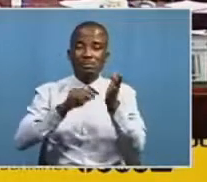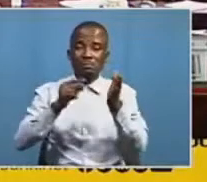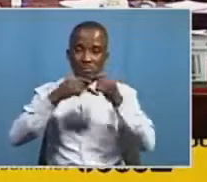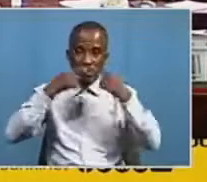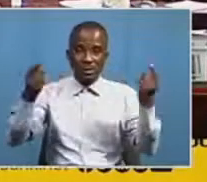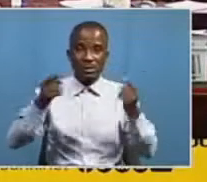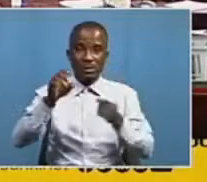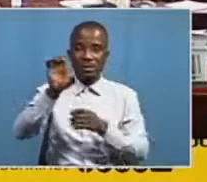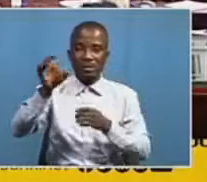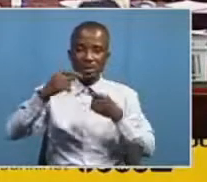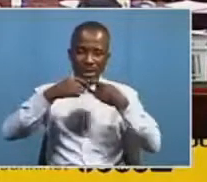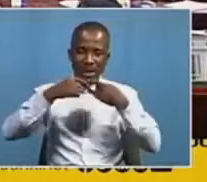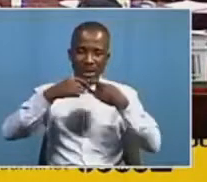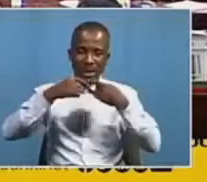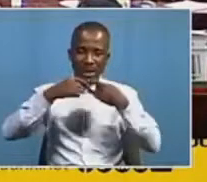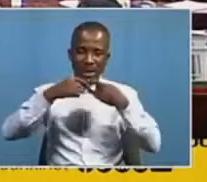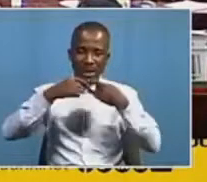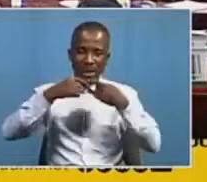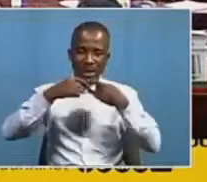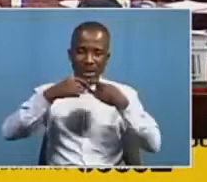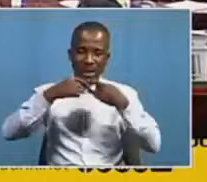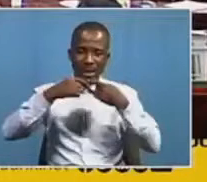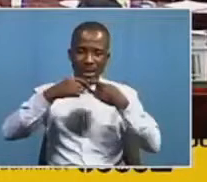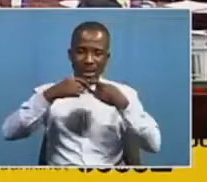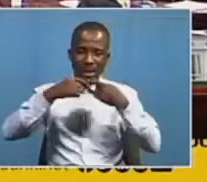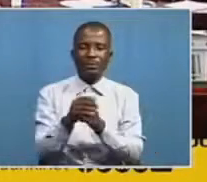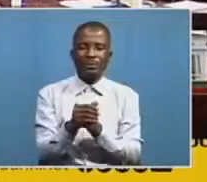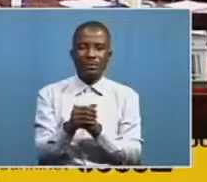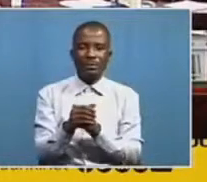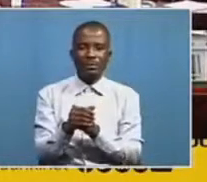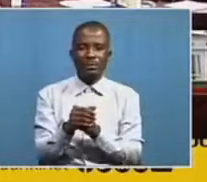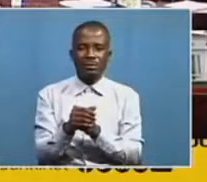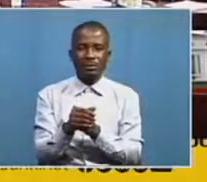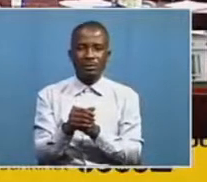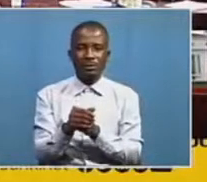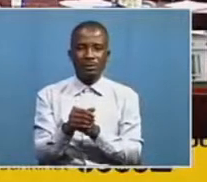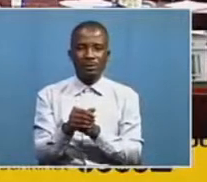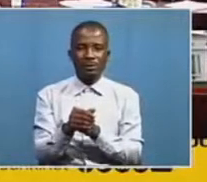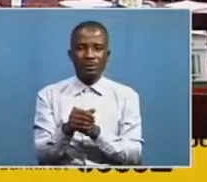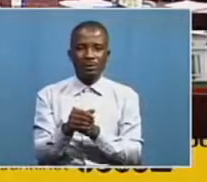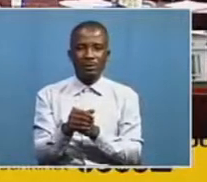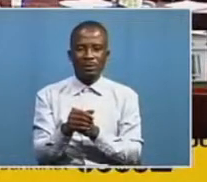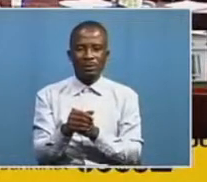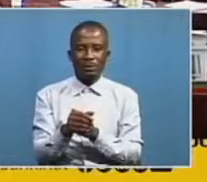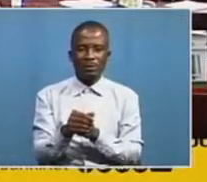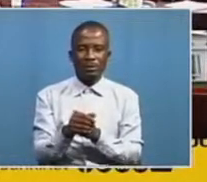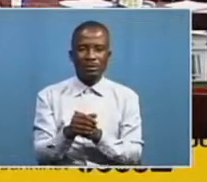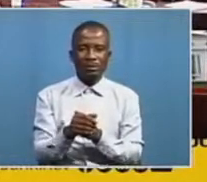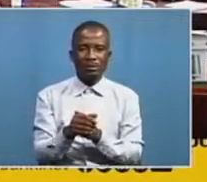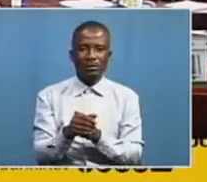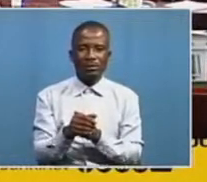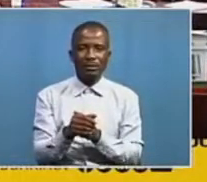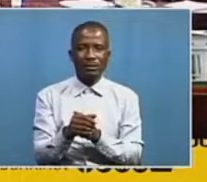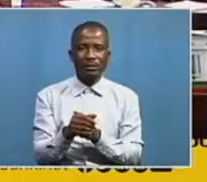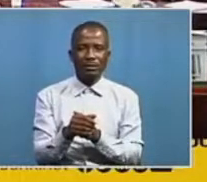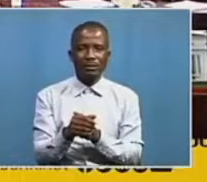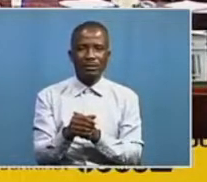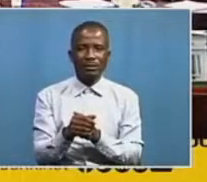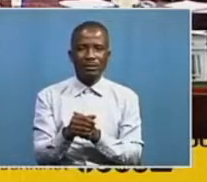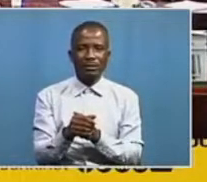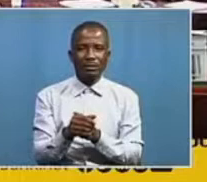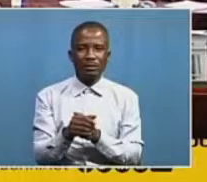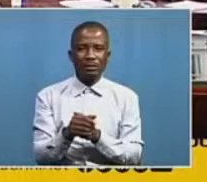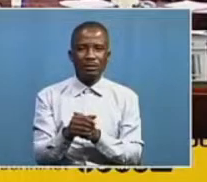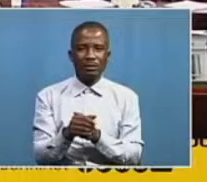that its chairperson, Mrs. Ghanabeyeyie Mensah, had inadvertently used the figure